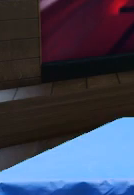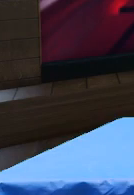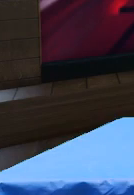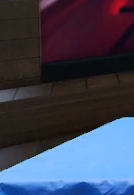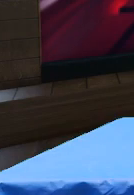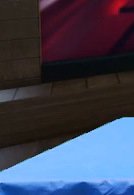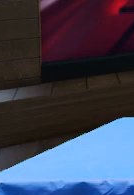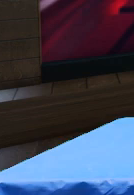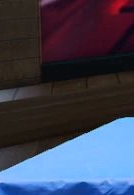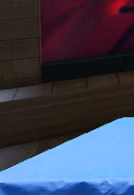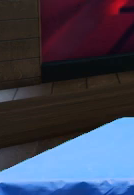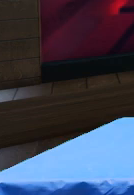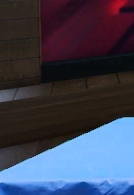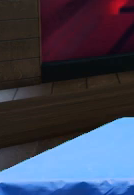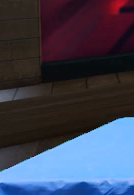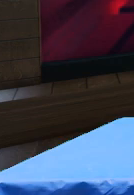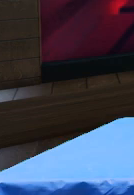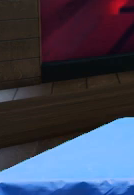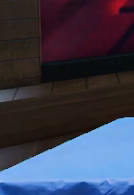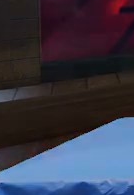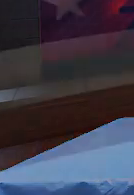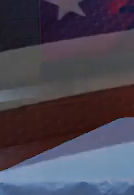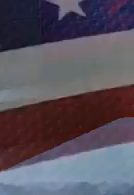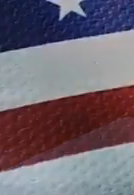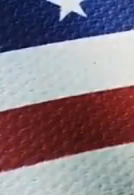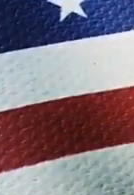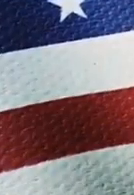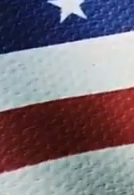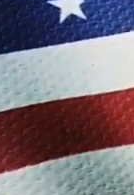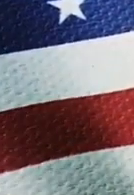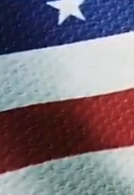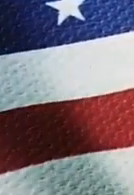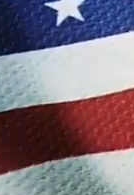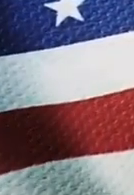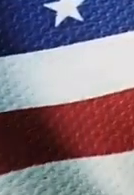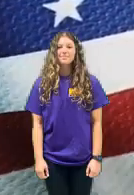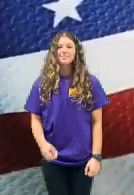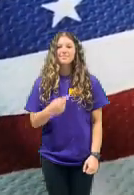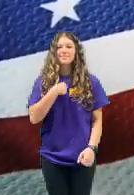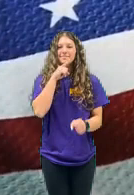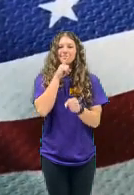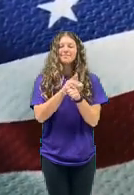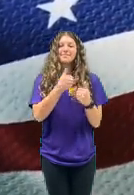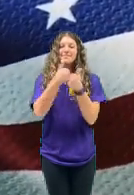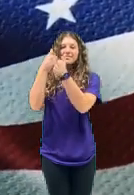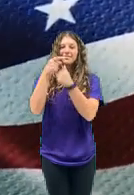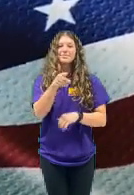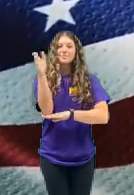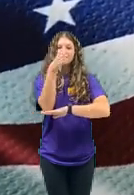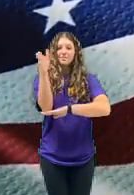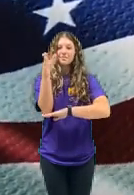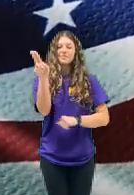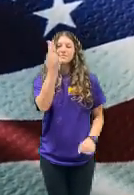morning, Golden Flashes. Today is June 13th, and it's a BE day. Please stand for the pledge. I pledge